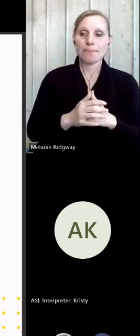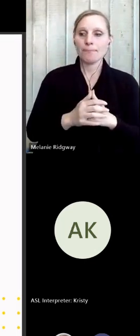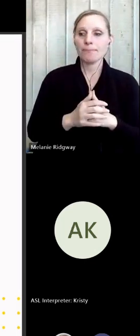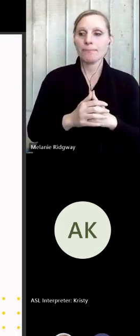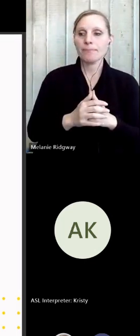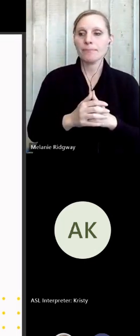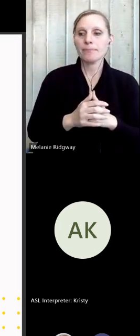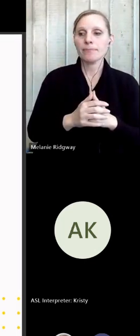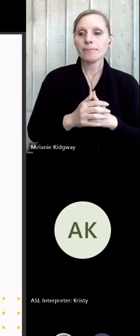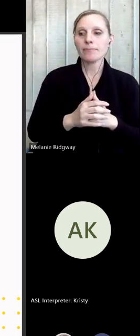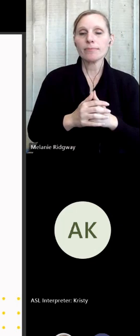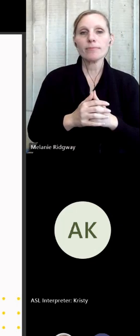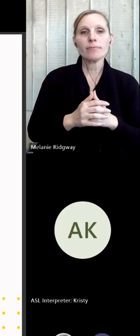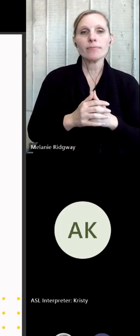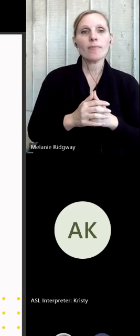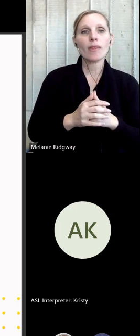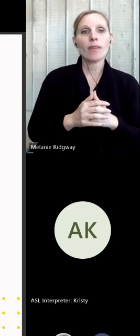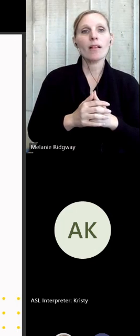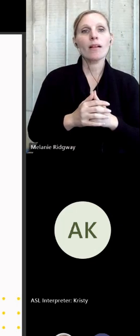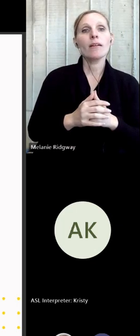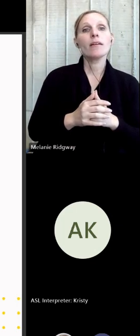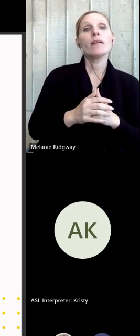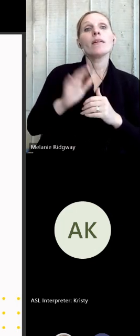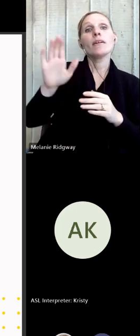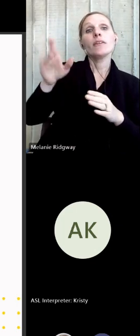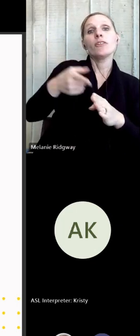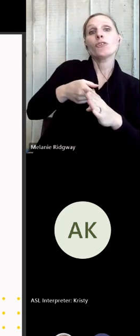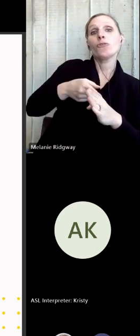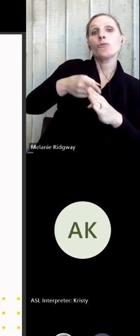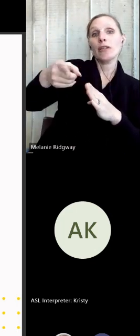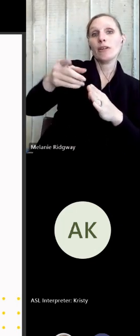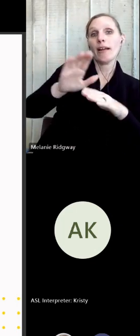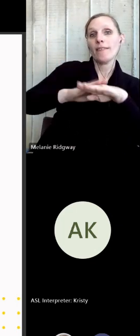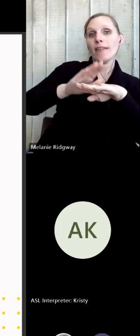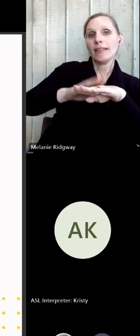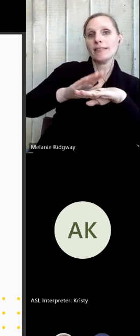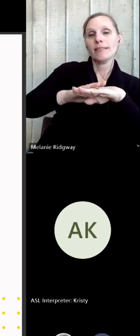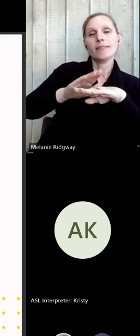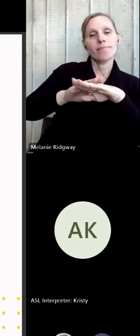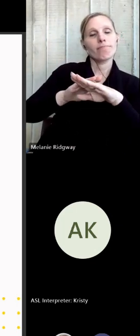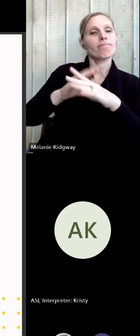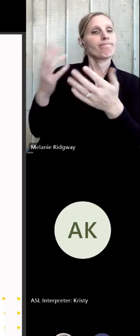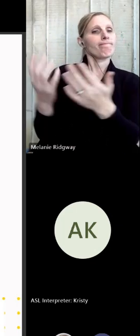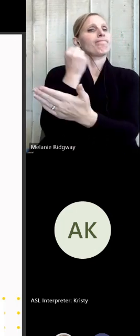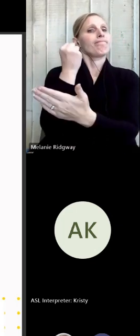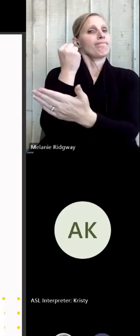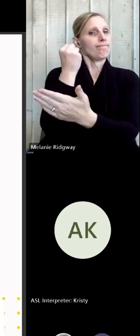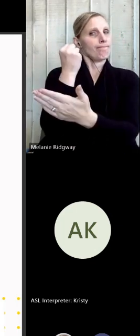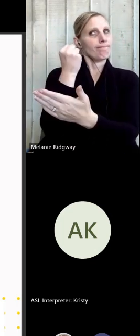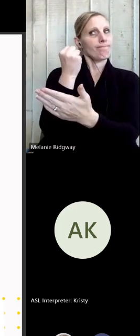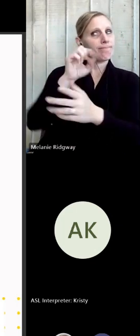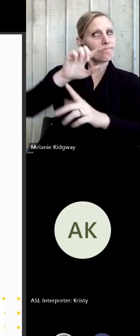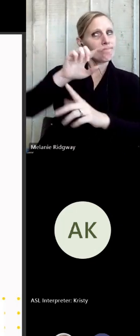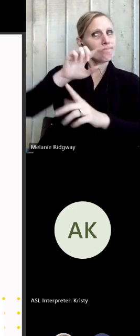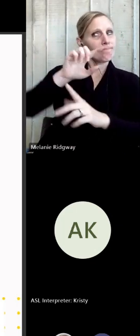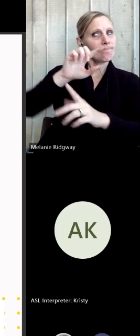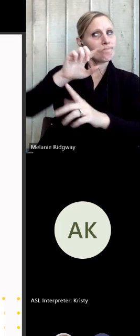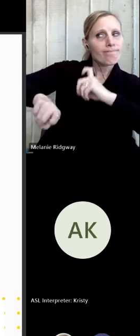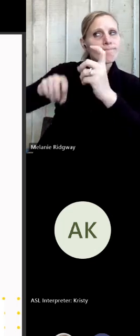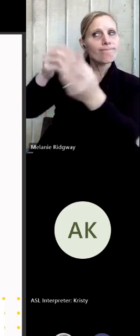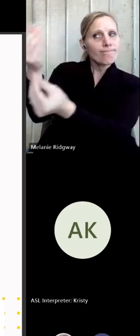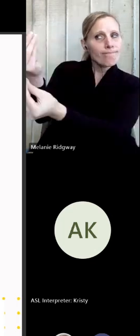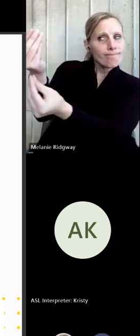Get the career advice you came for. Ask questions with